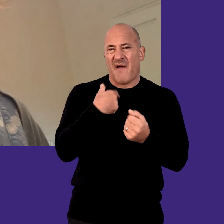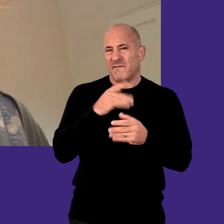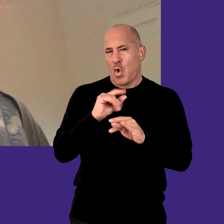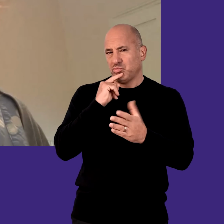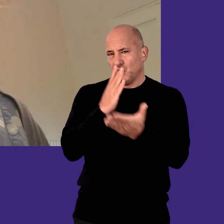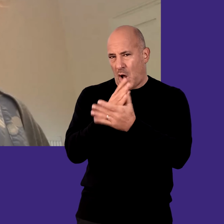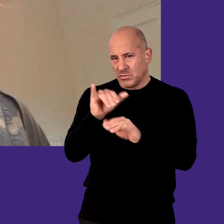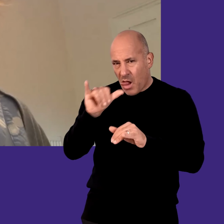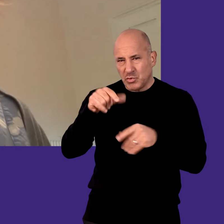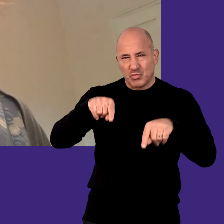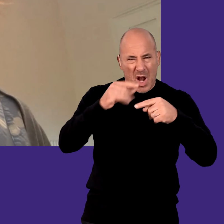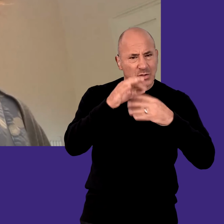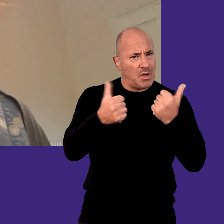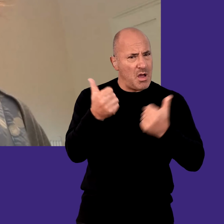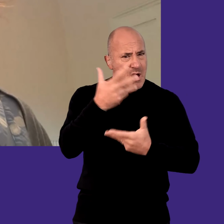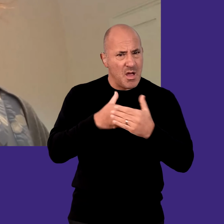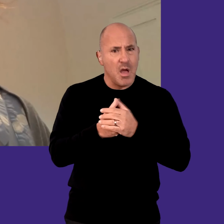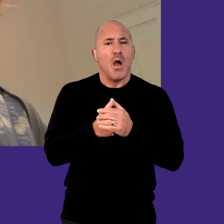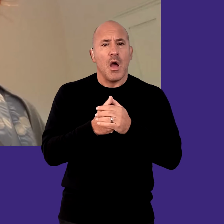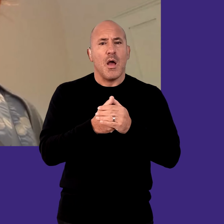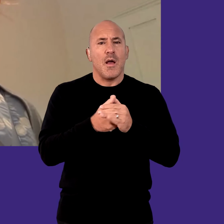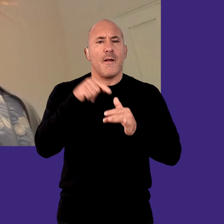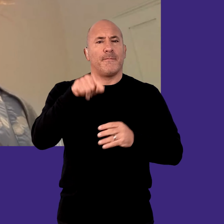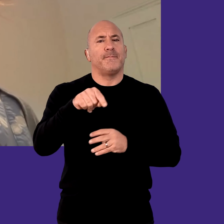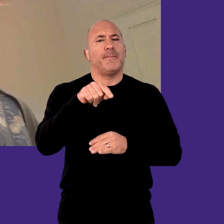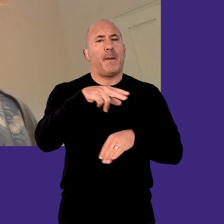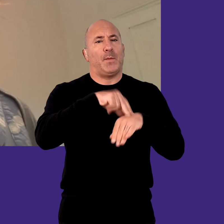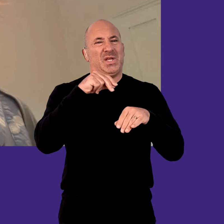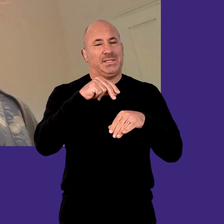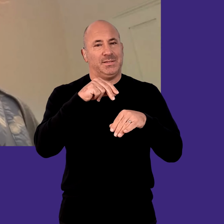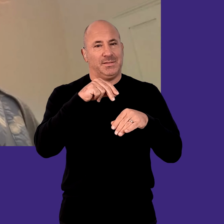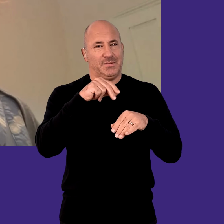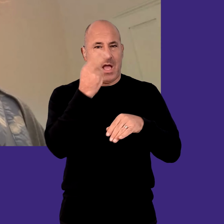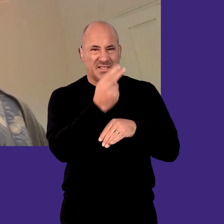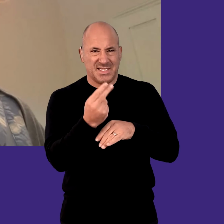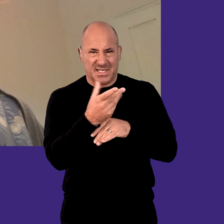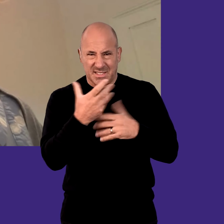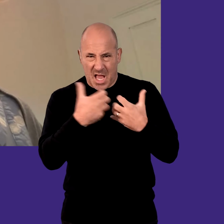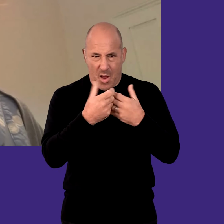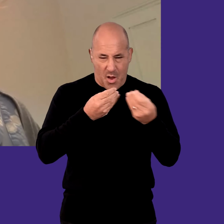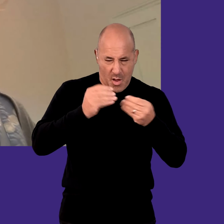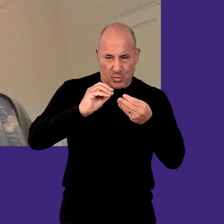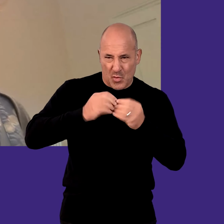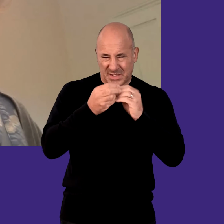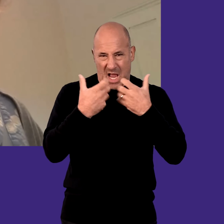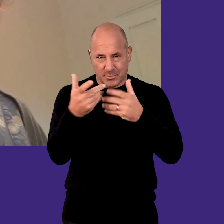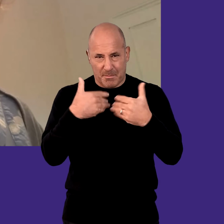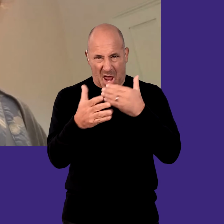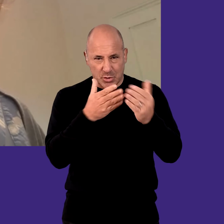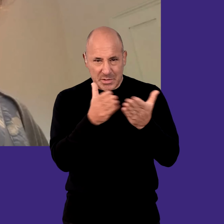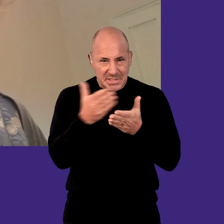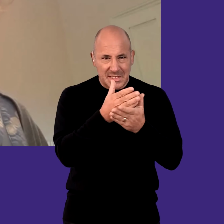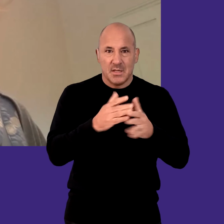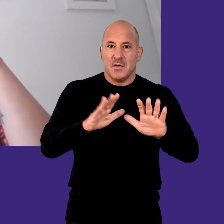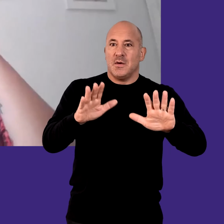mistrust and the challenges throughout the projects. How did the resident artists navigate that with the work they